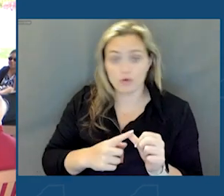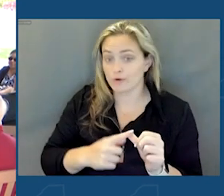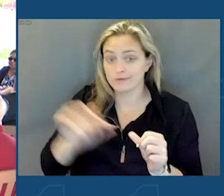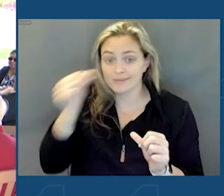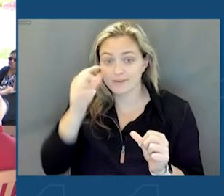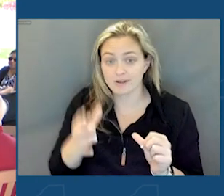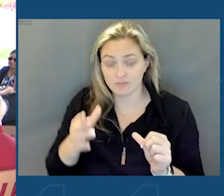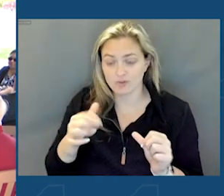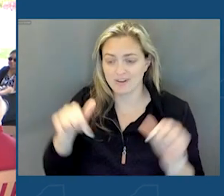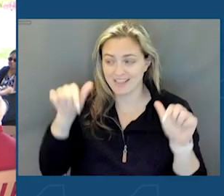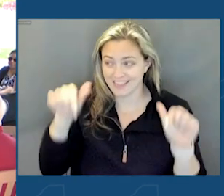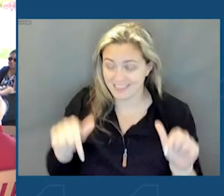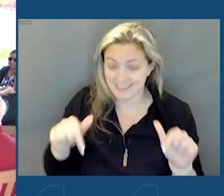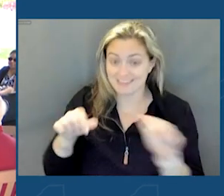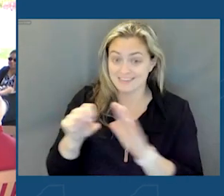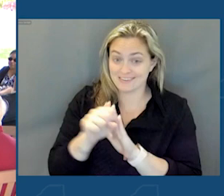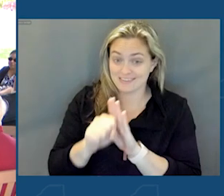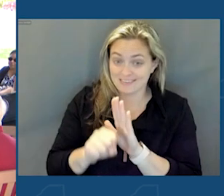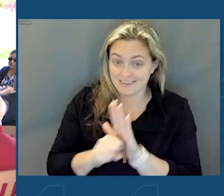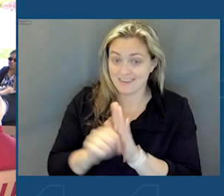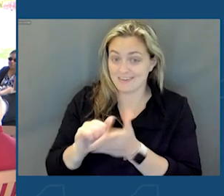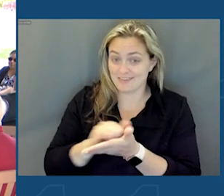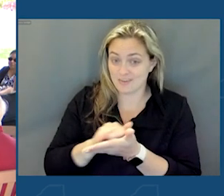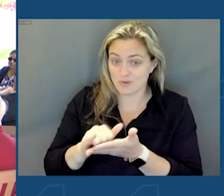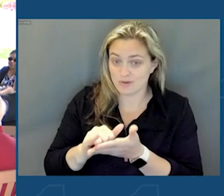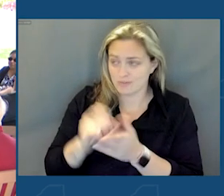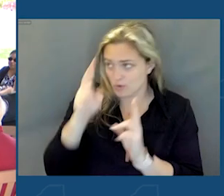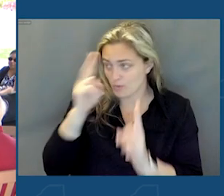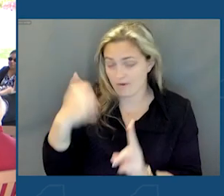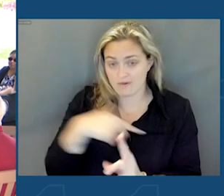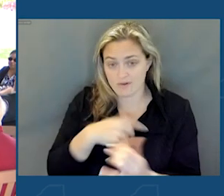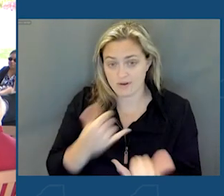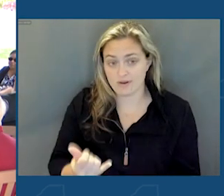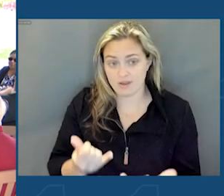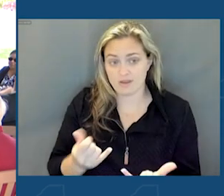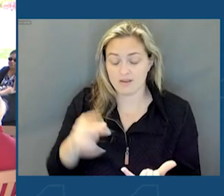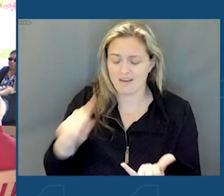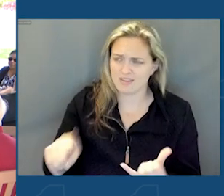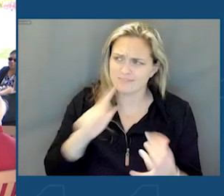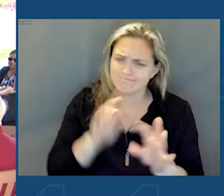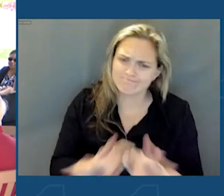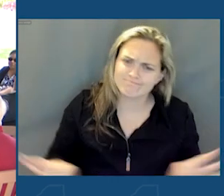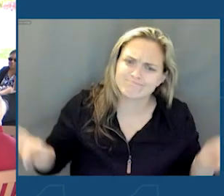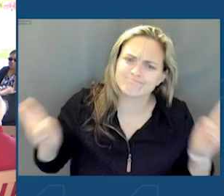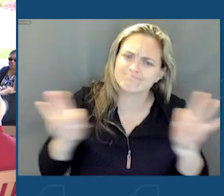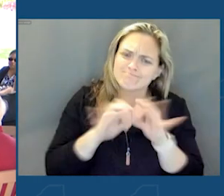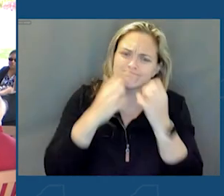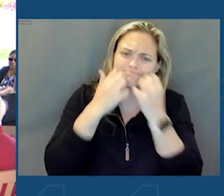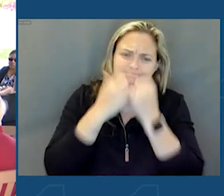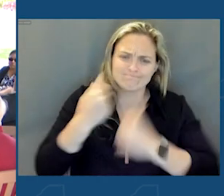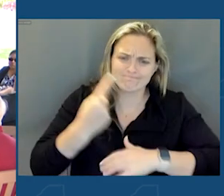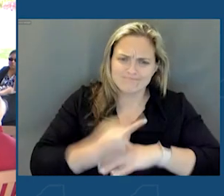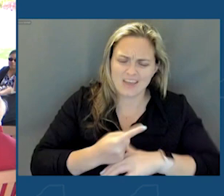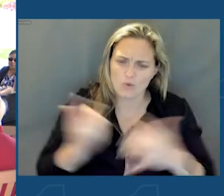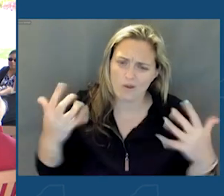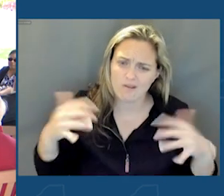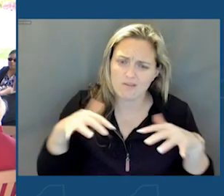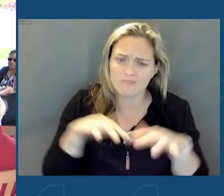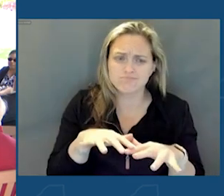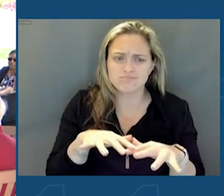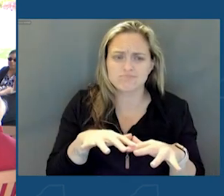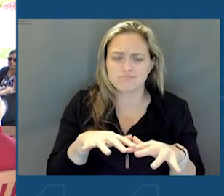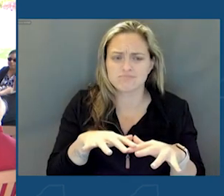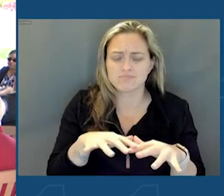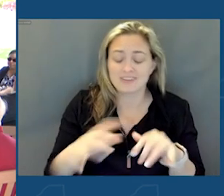of this great state to honor us today on this sacred day as we gather here at the